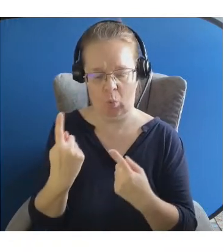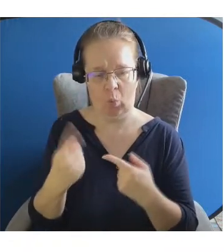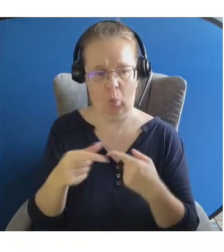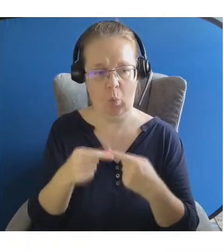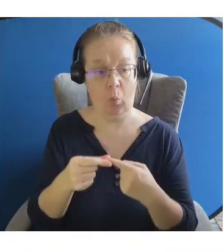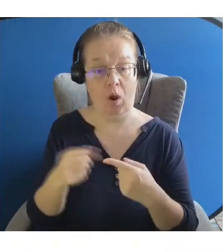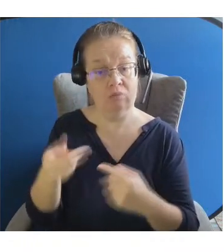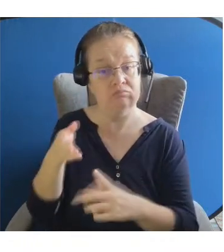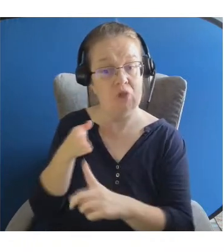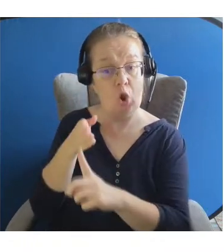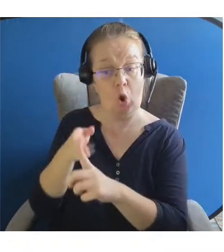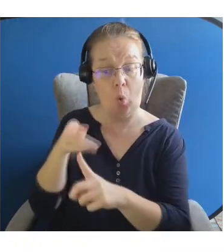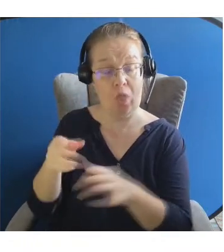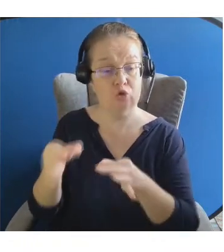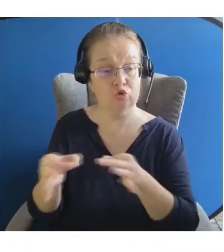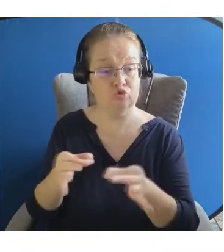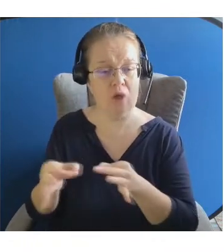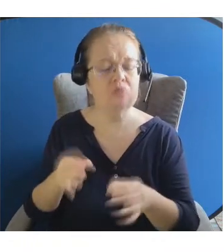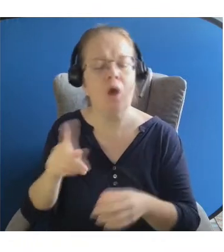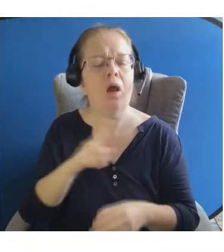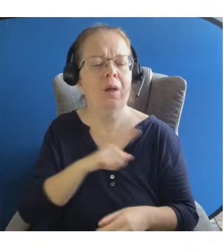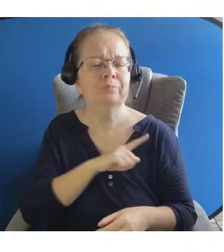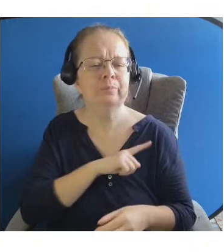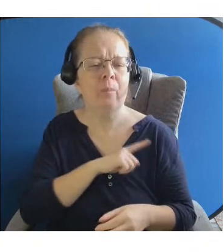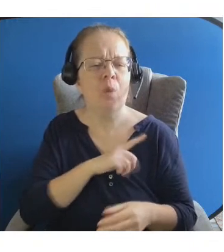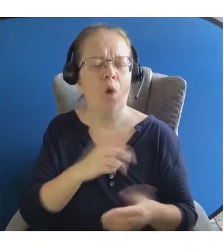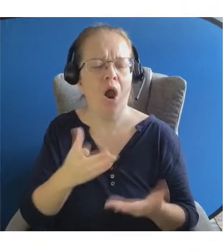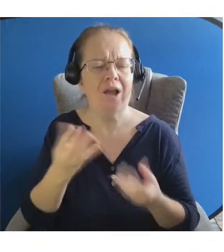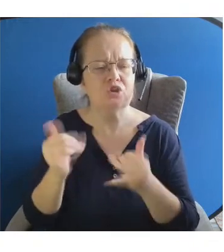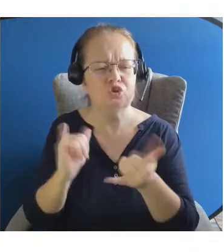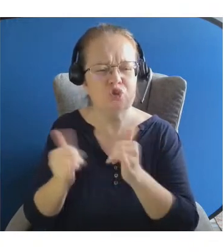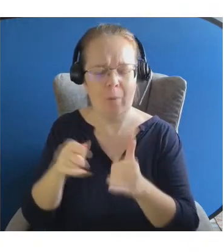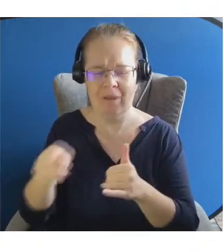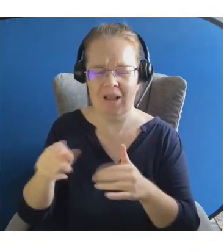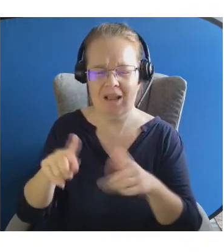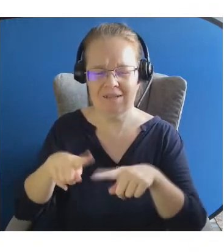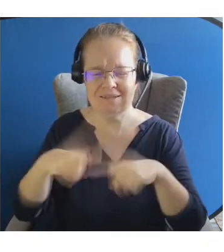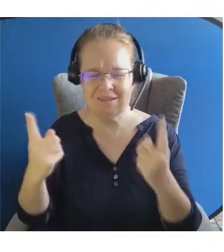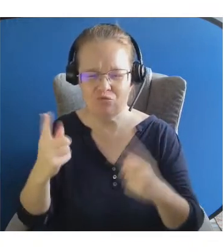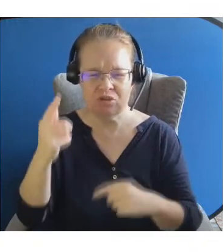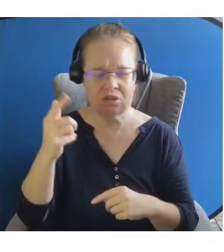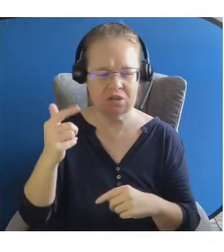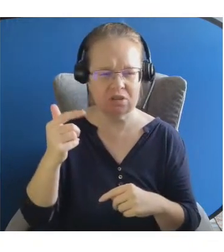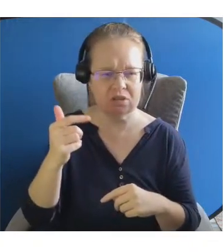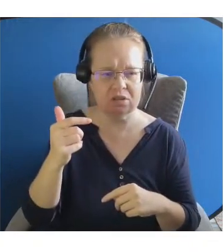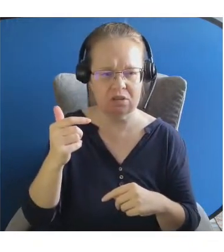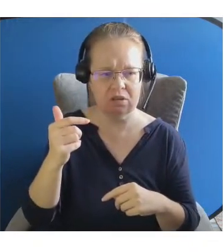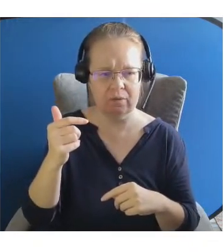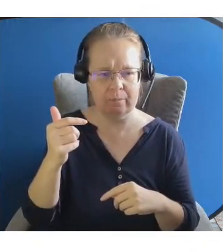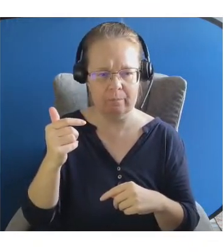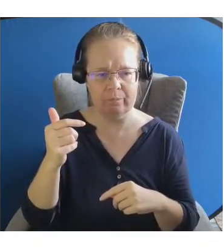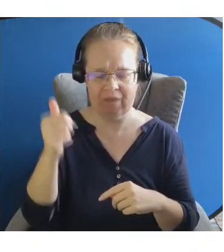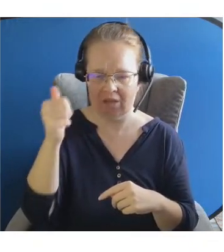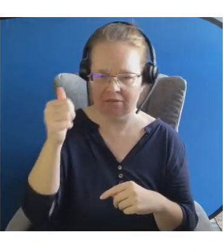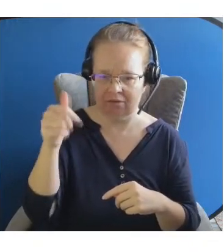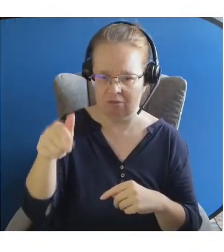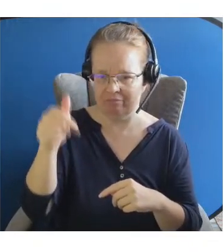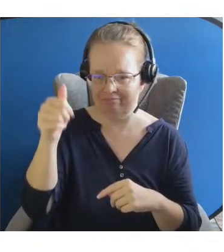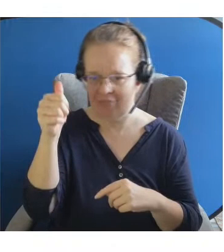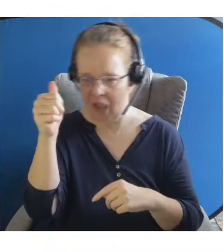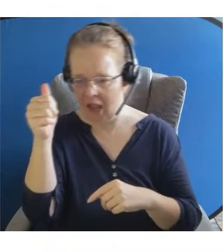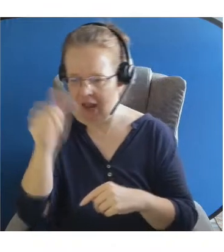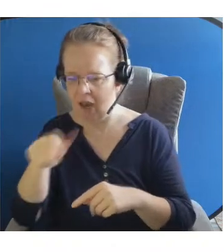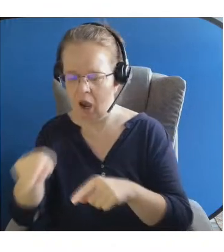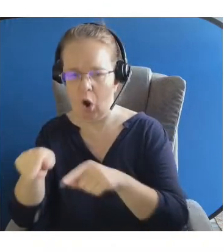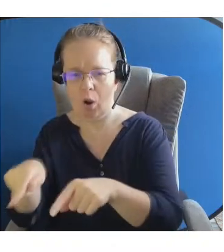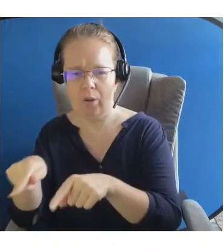calls of the strategy, because sometimes because of the difference in competence between the EU and member states, there